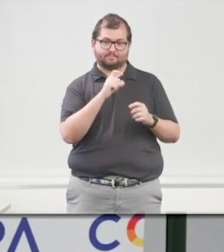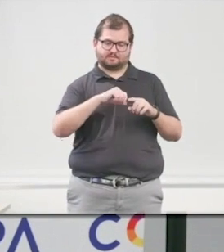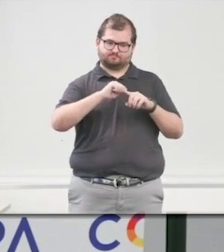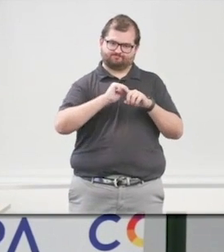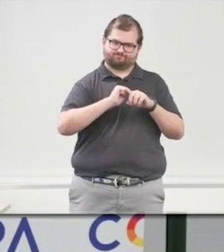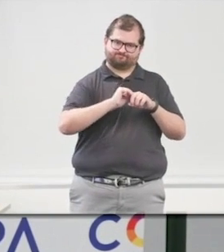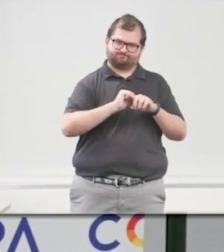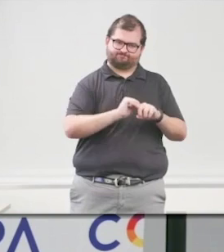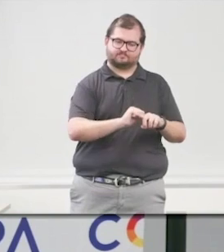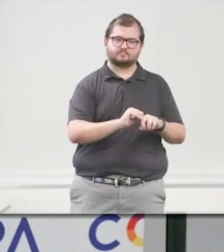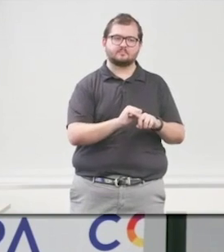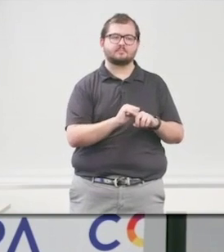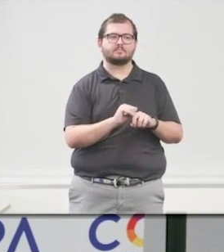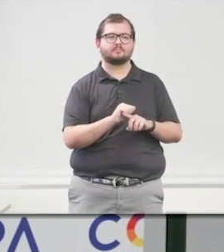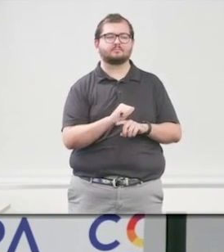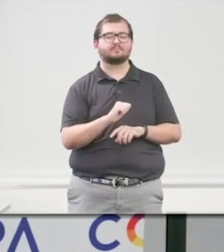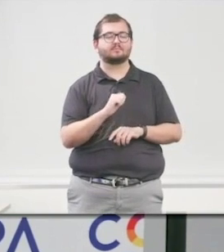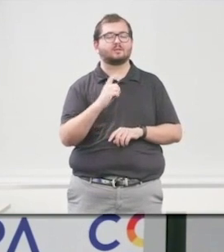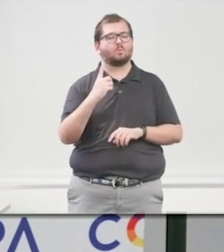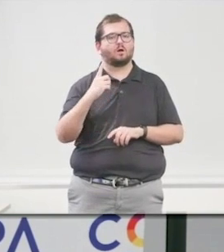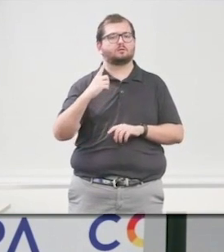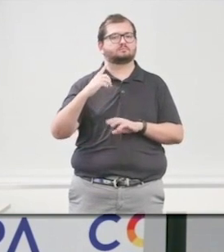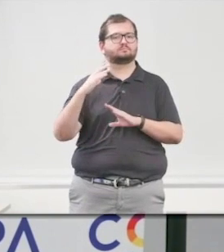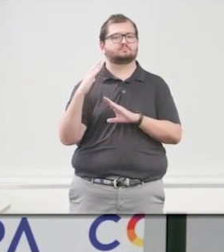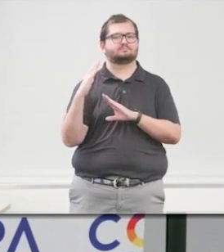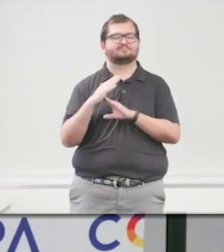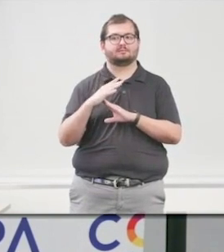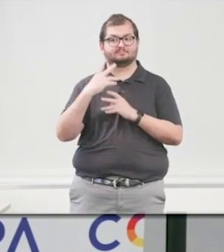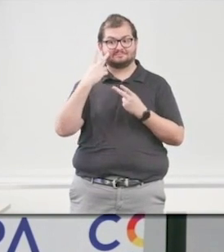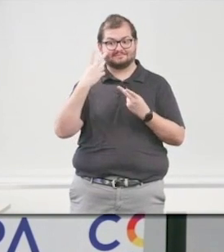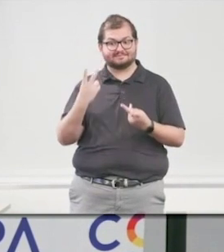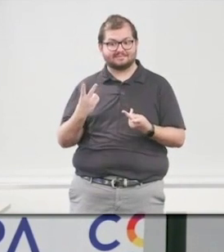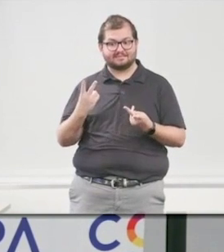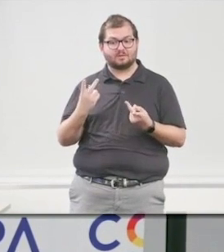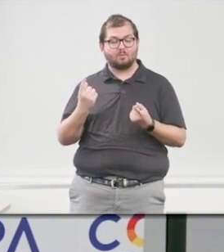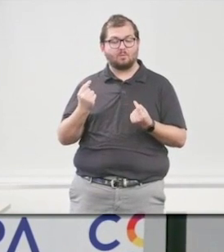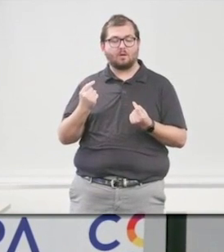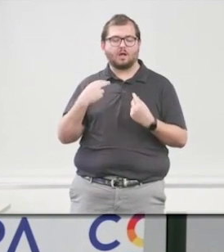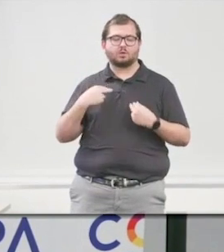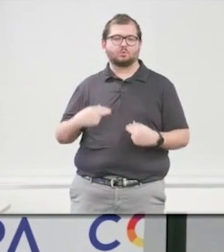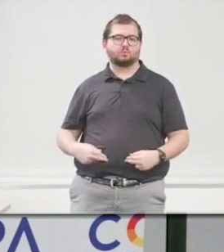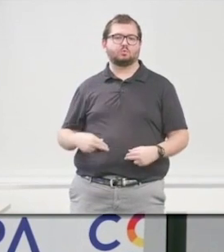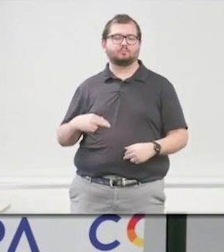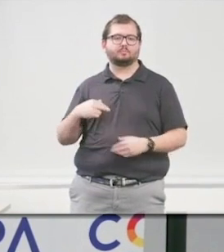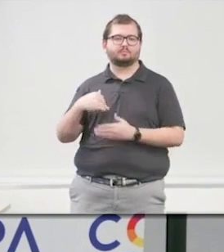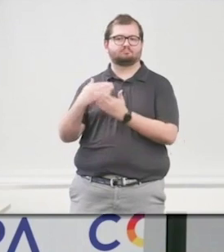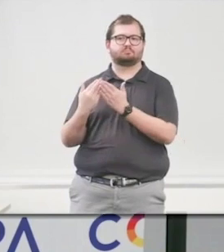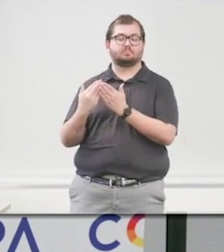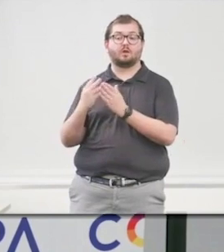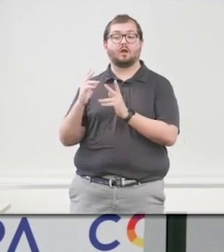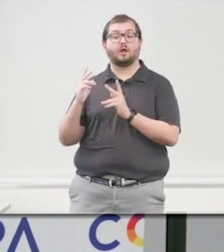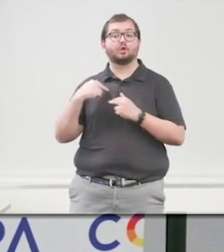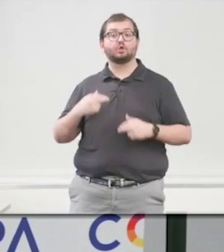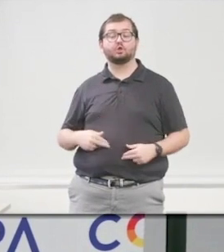one of the biggest factors that we see in cyber attacks is the human element, the individuals opening up the